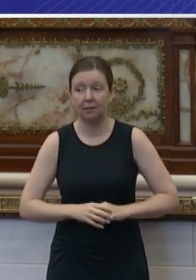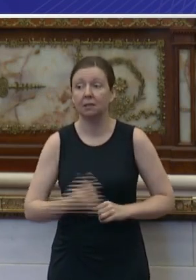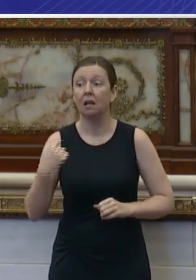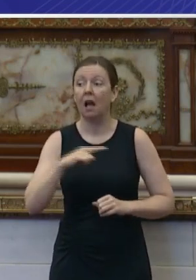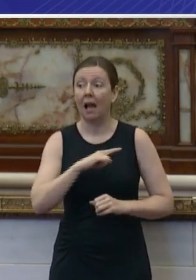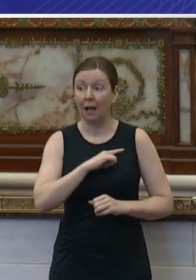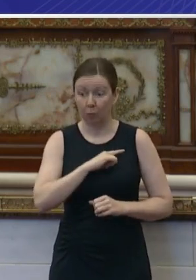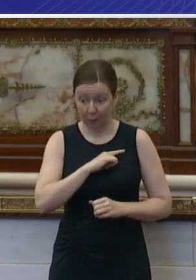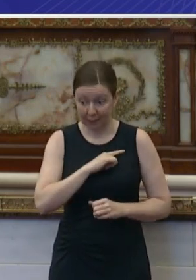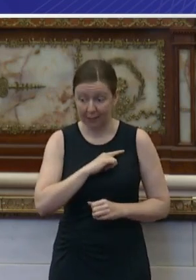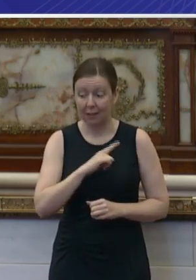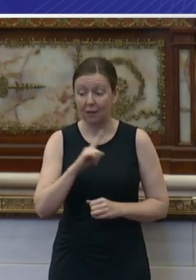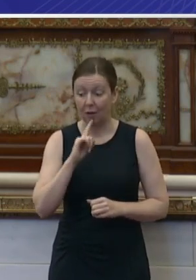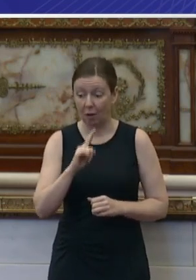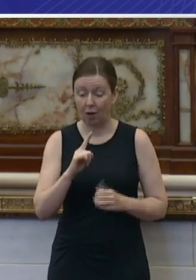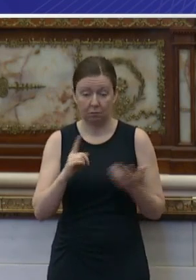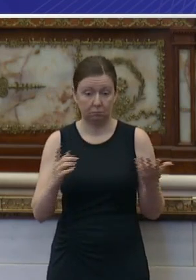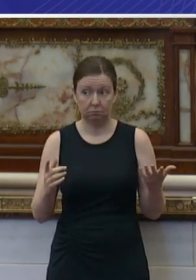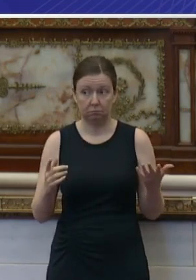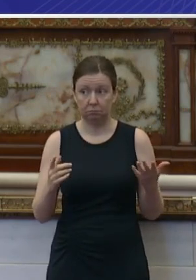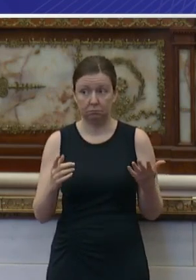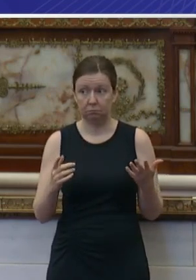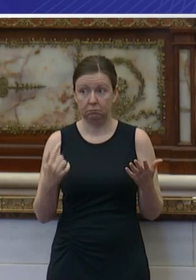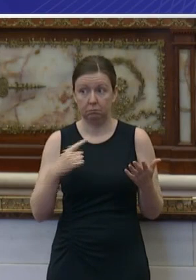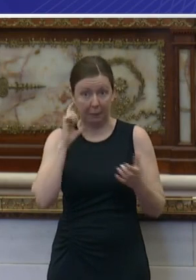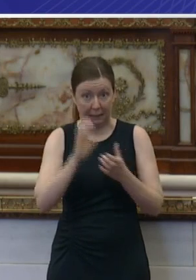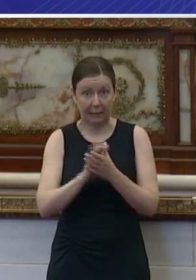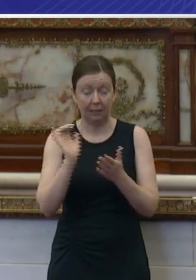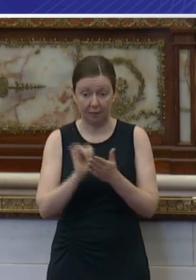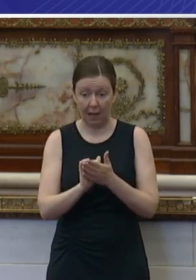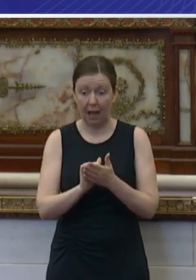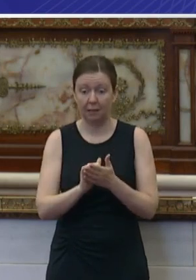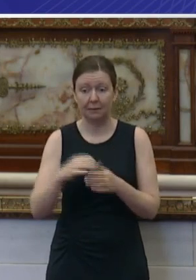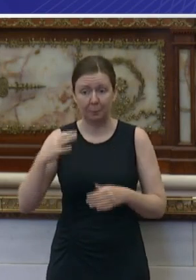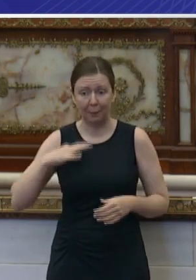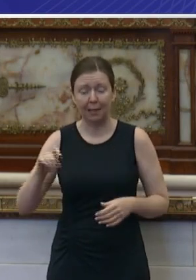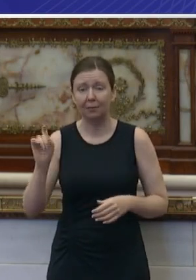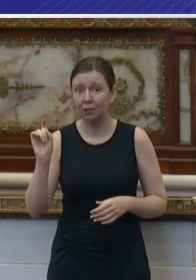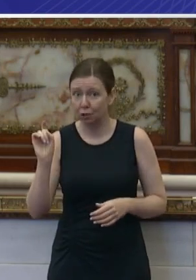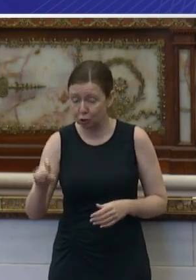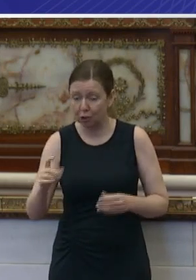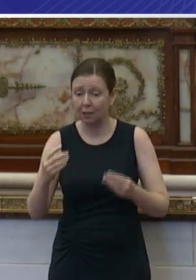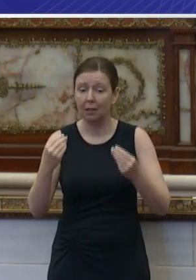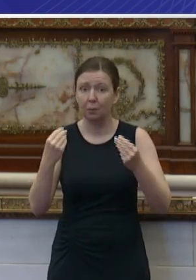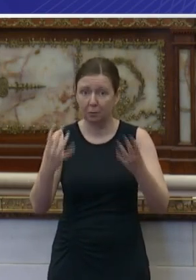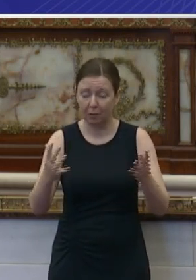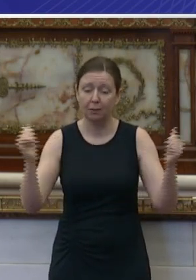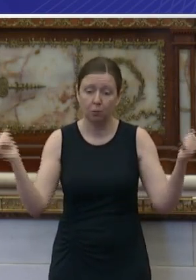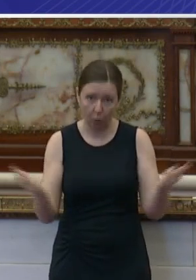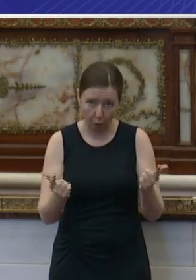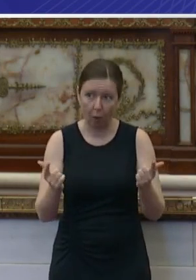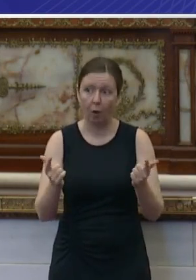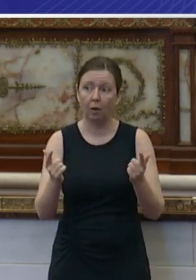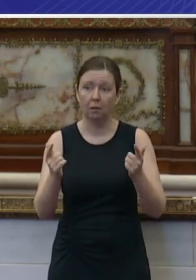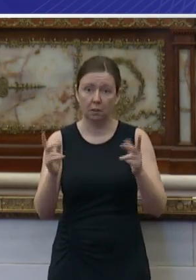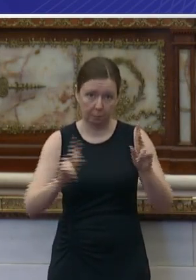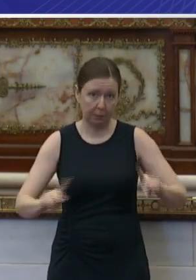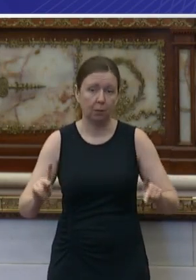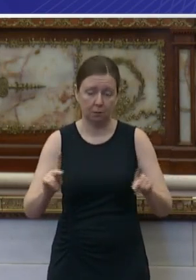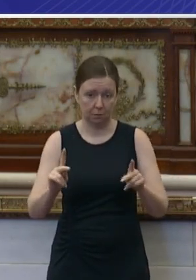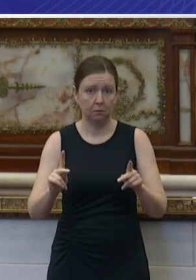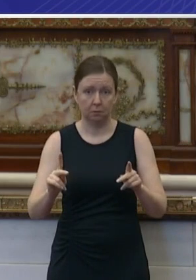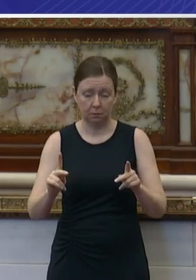we are of the utmost belief that this benefit should be provided to all essential